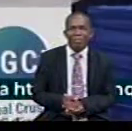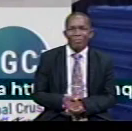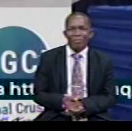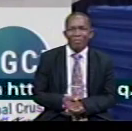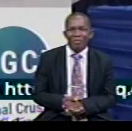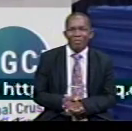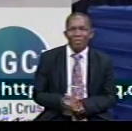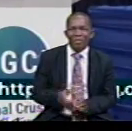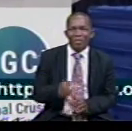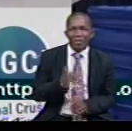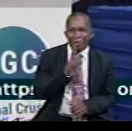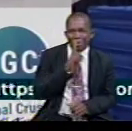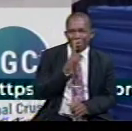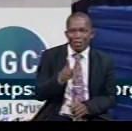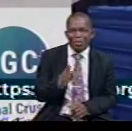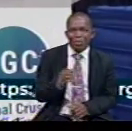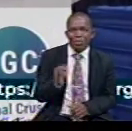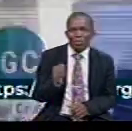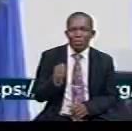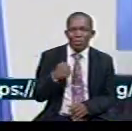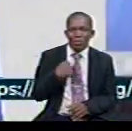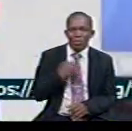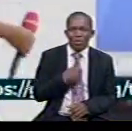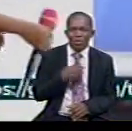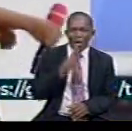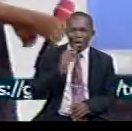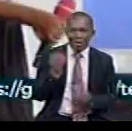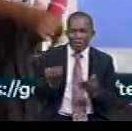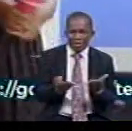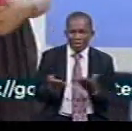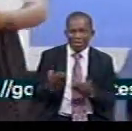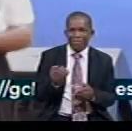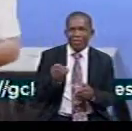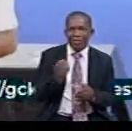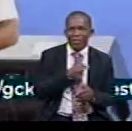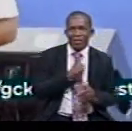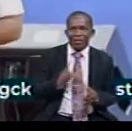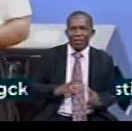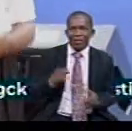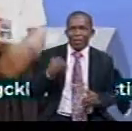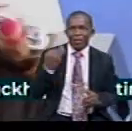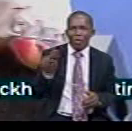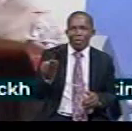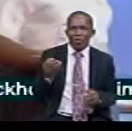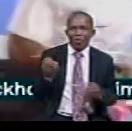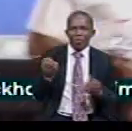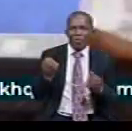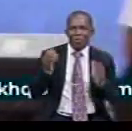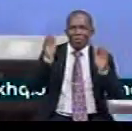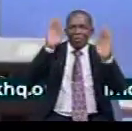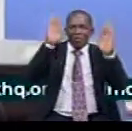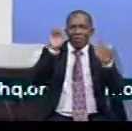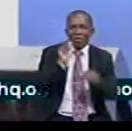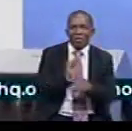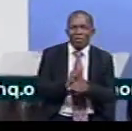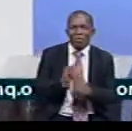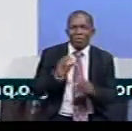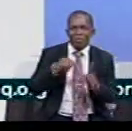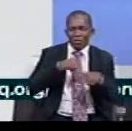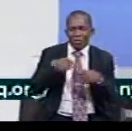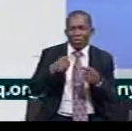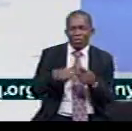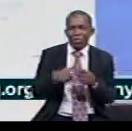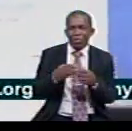indeed we are serving a God of miracle. Our sister went to deliver and she was operated